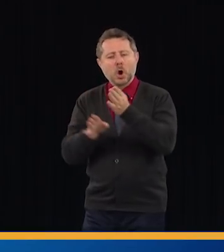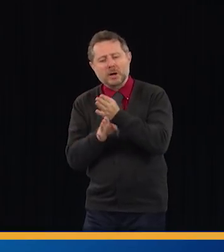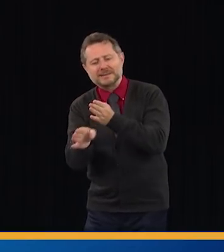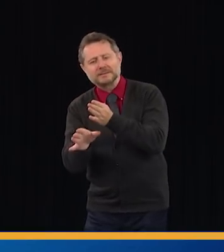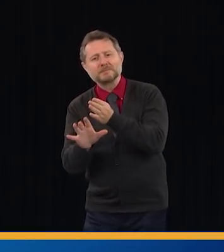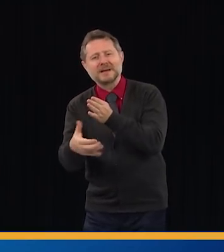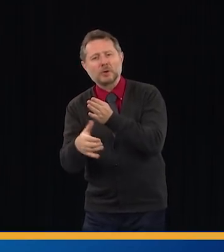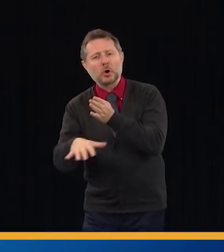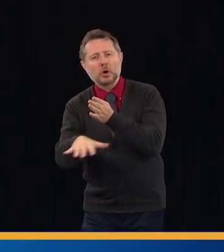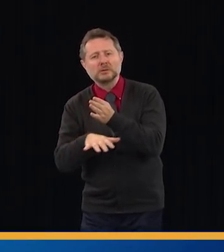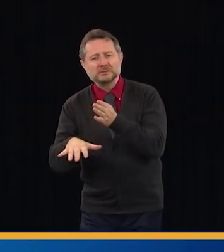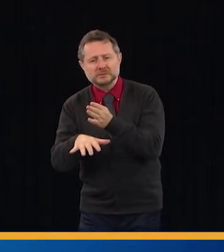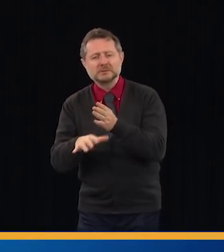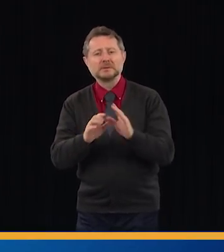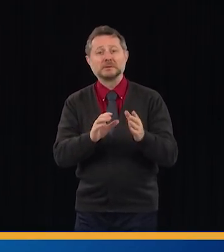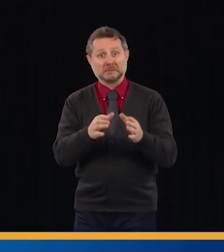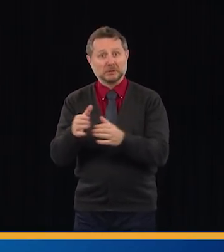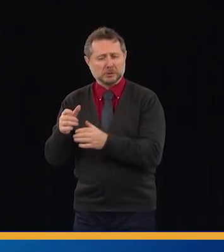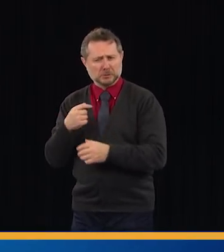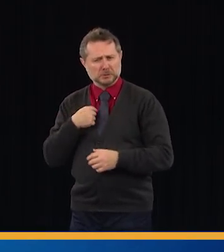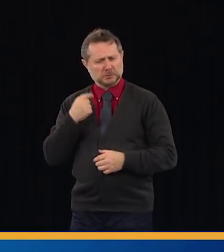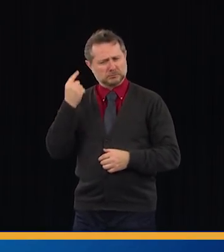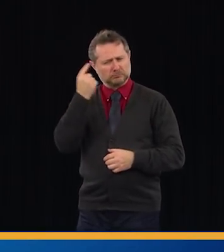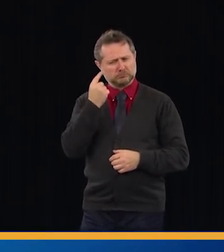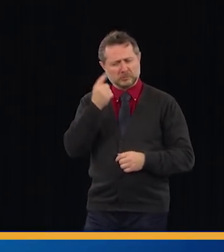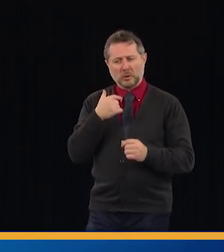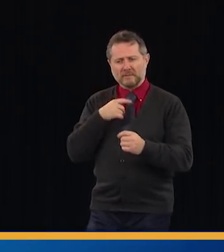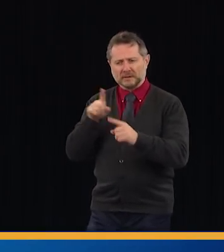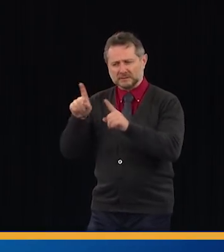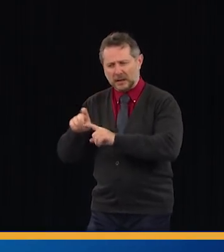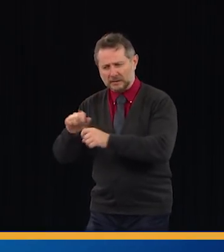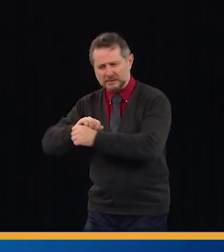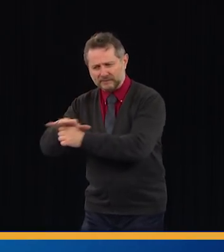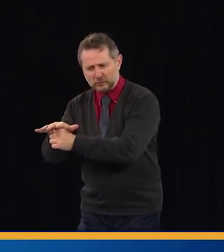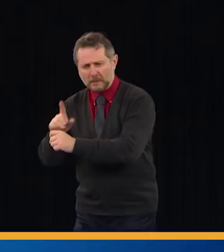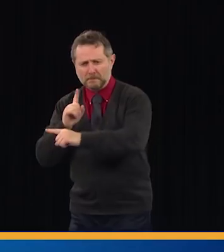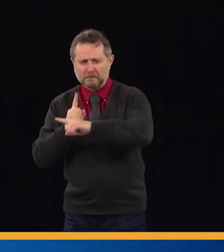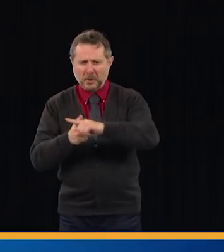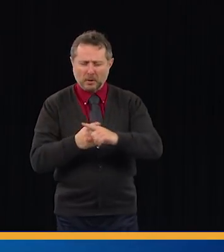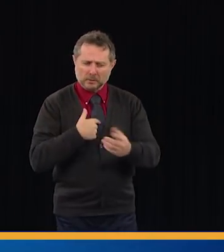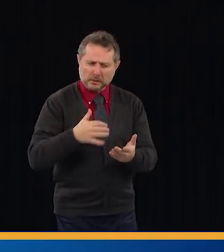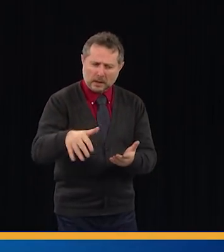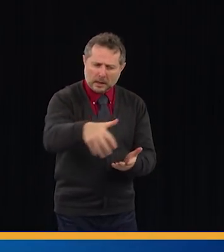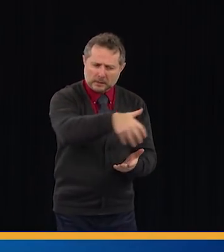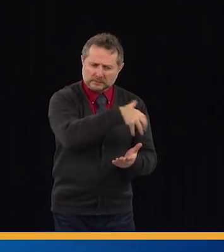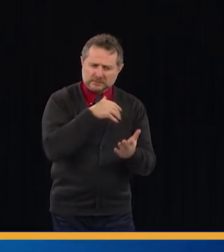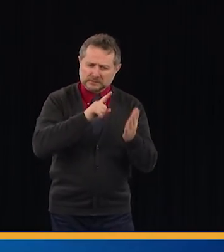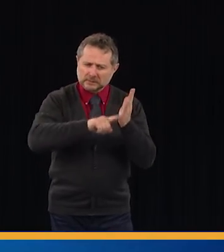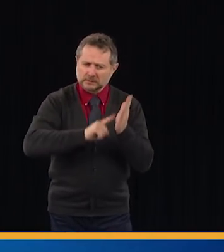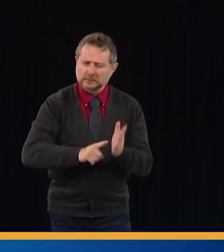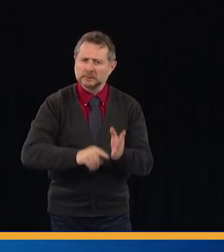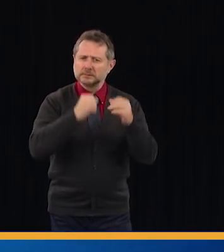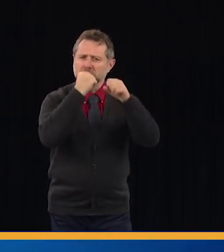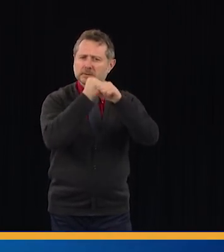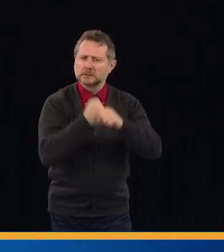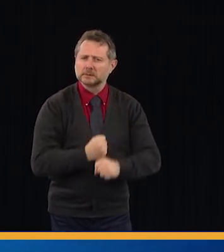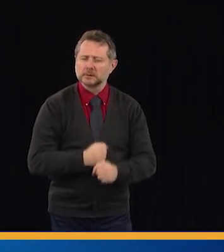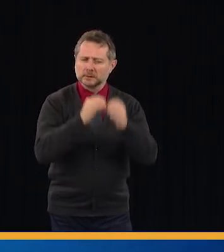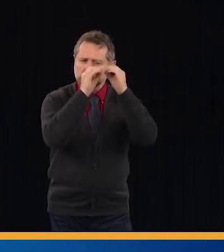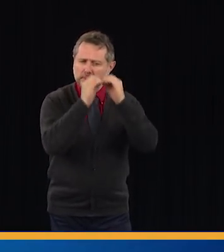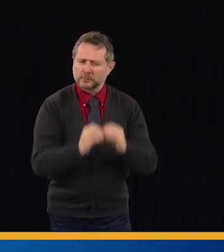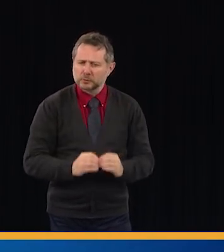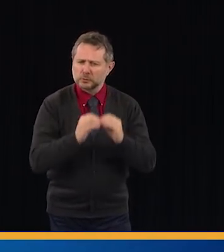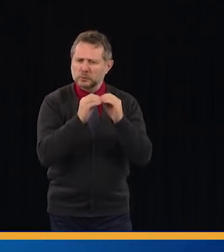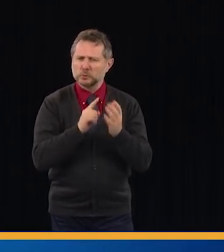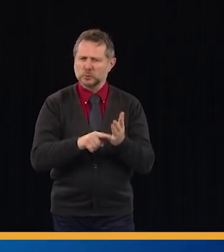virus. Let's actually get research and data that can inform us as to why are we